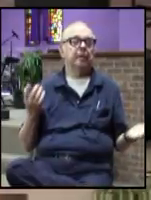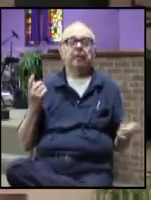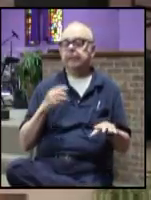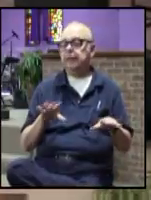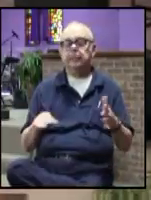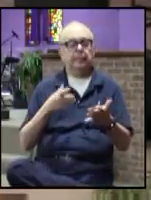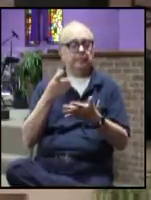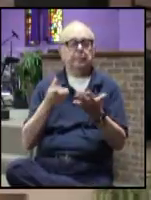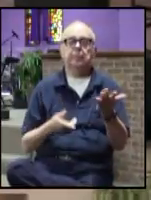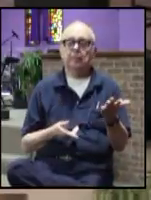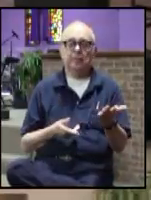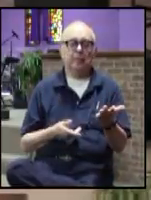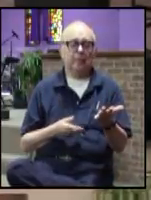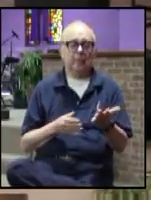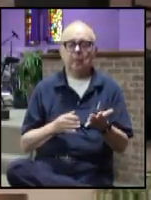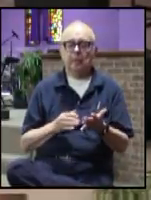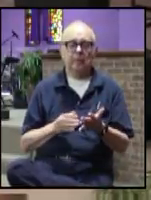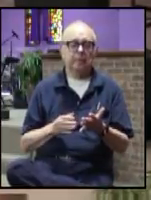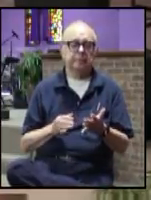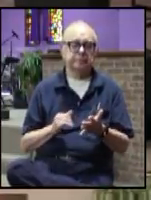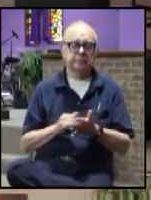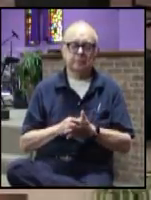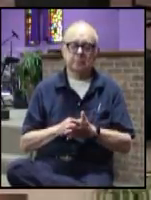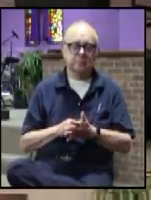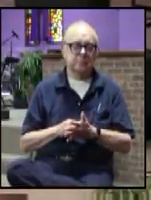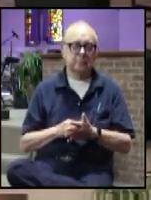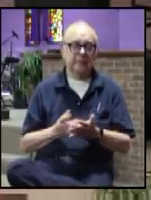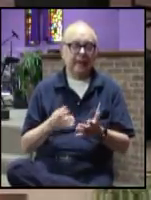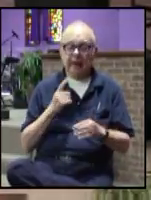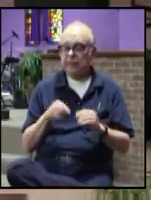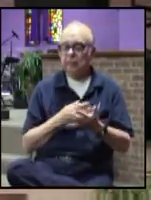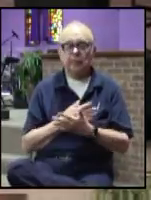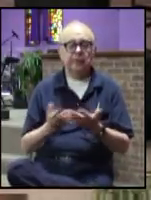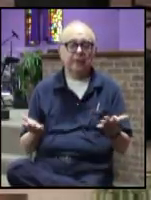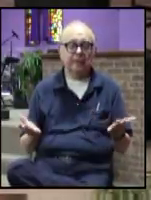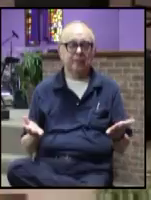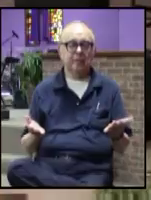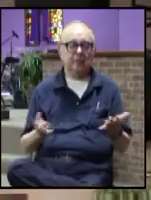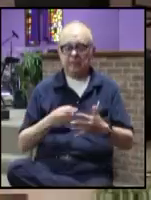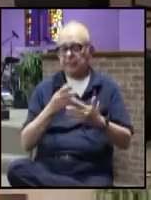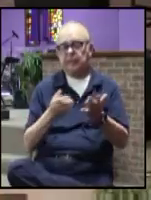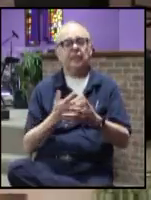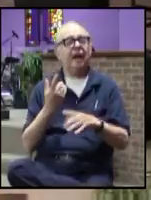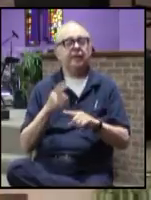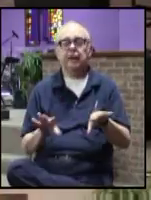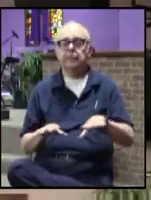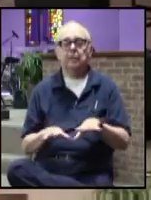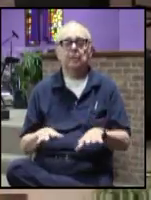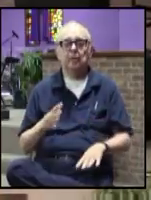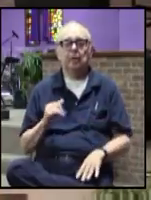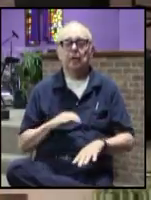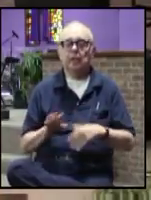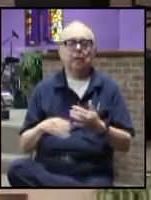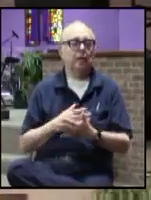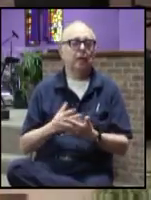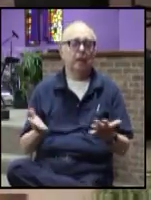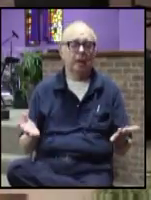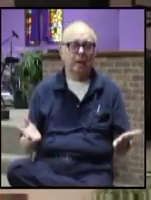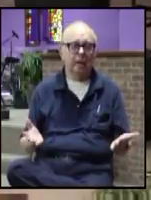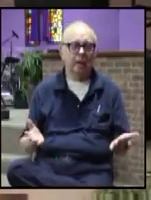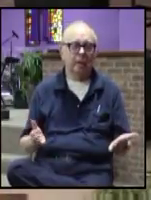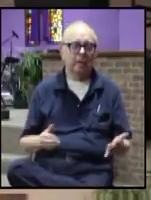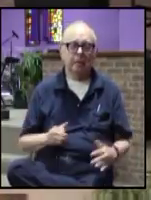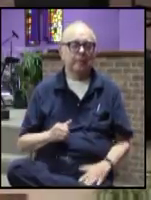going to do? I can't do this anymore. This is going to put a damper on this and this and this and this and this because I can't do all of those